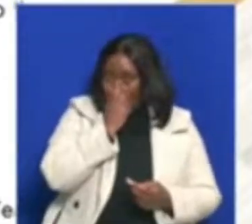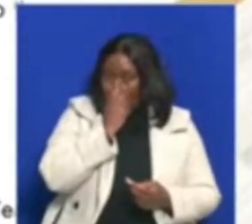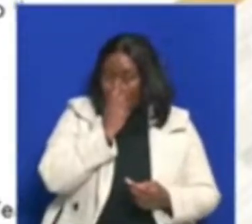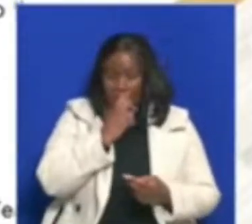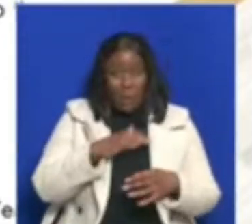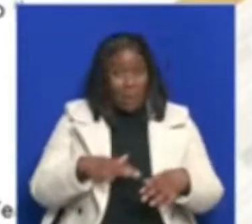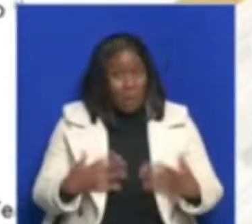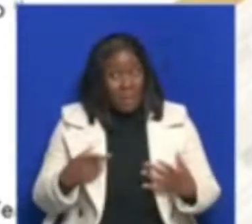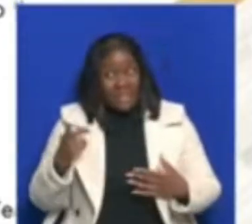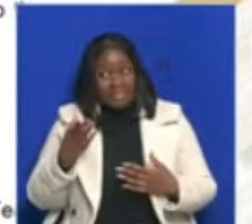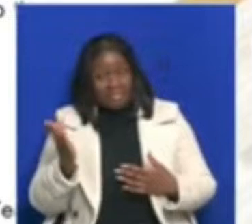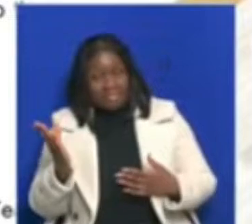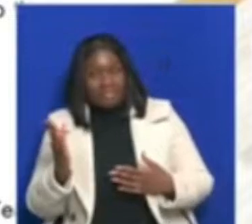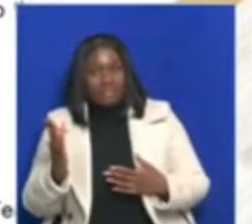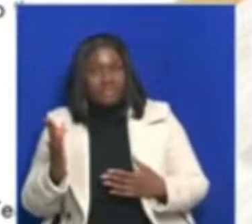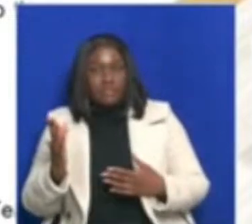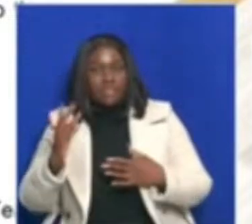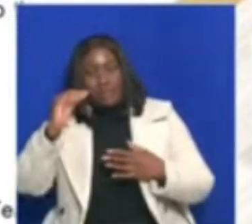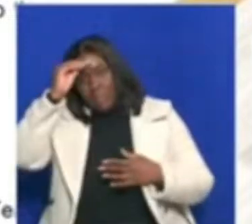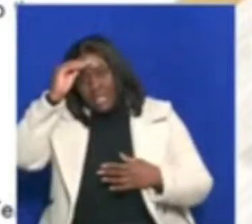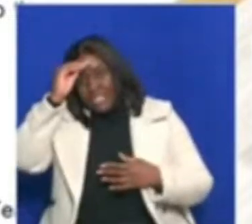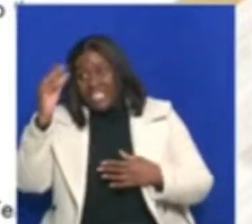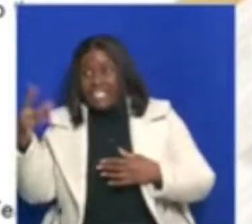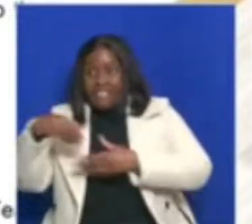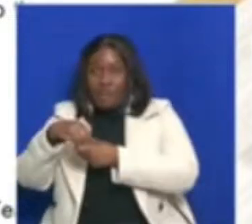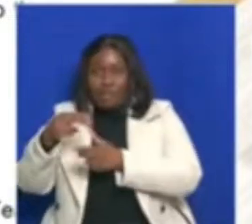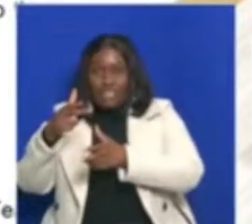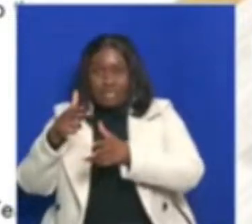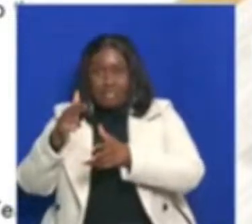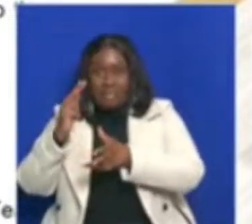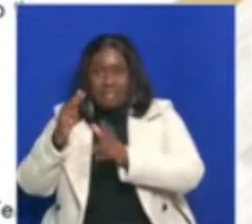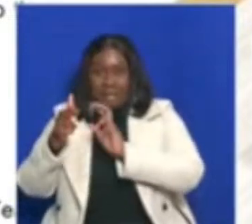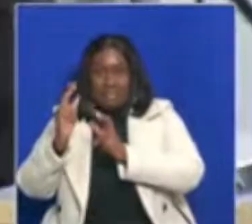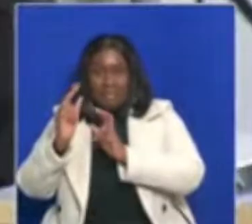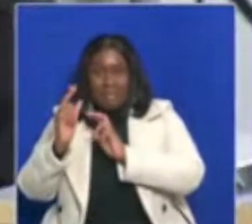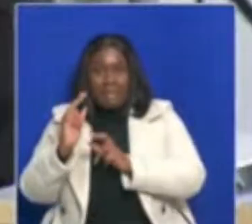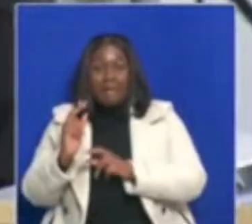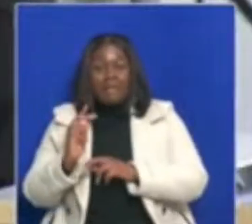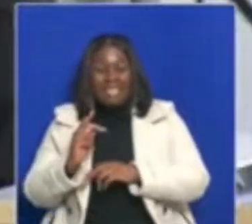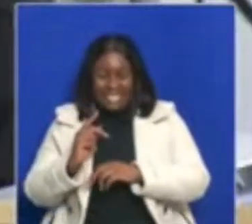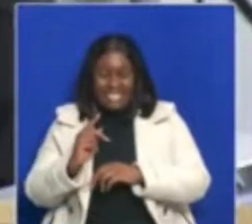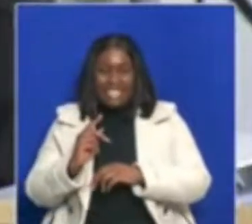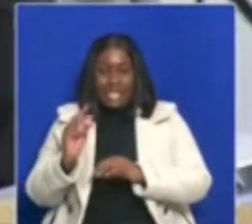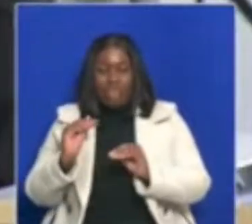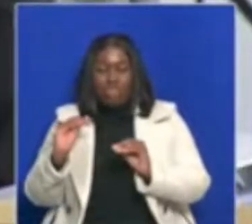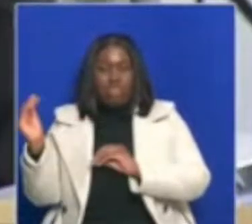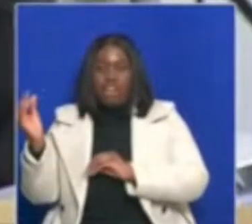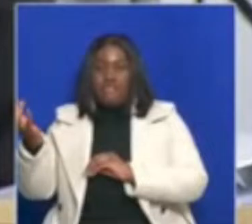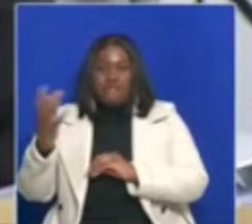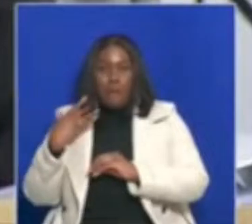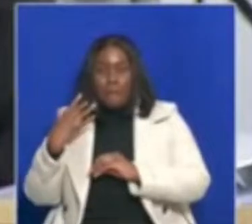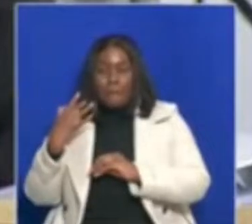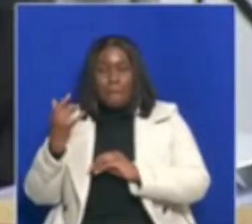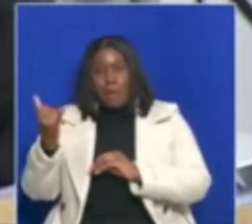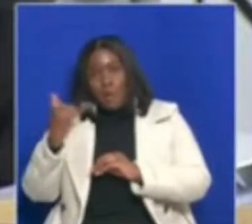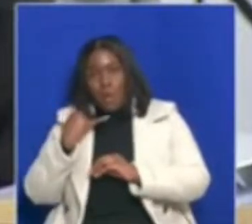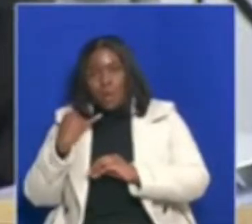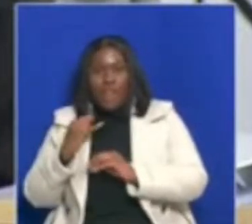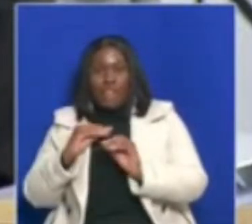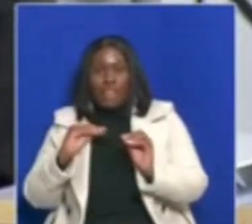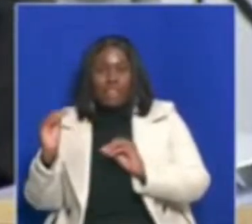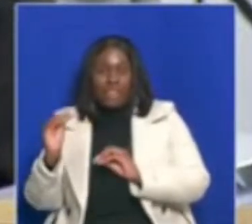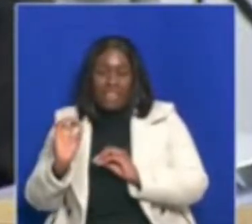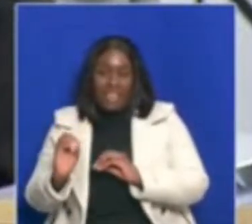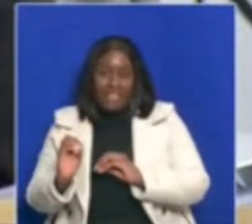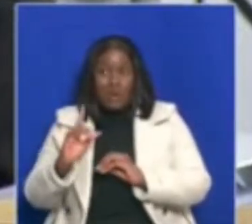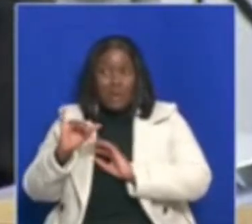are delays. We did identify this in our investigations, and through the and